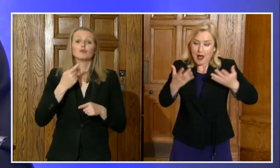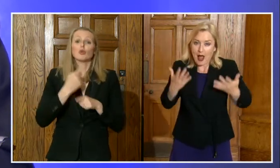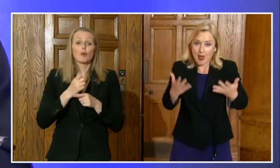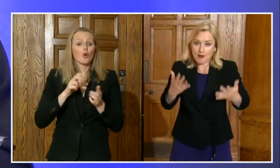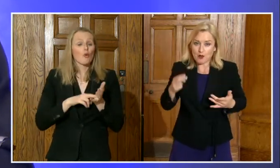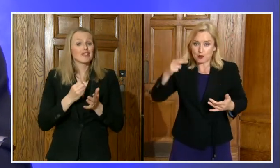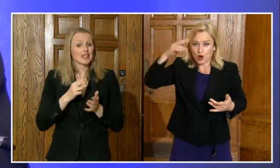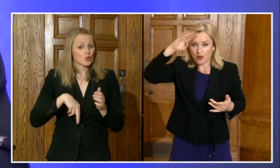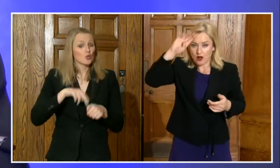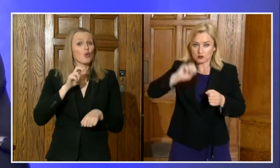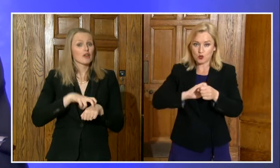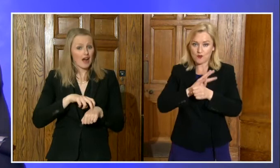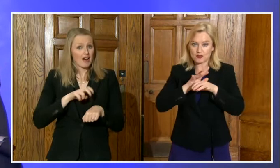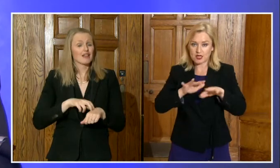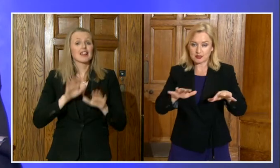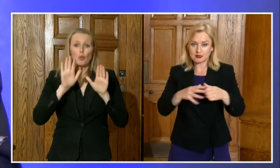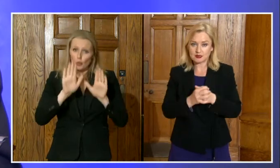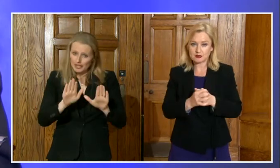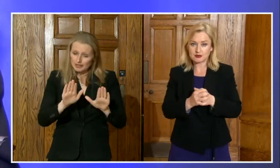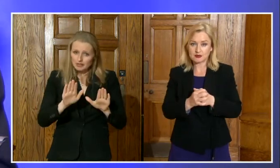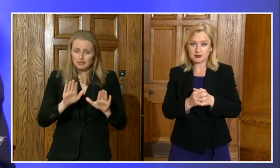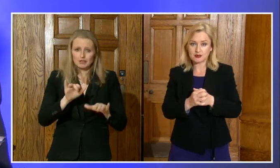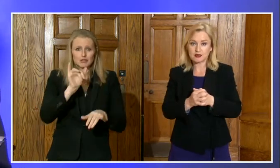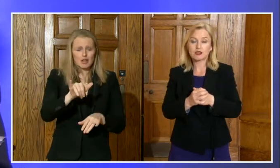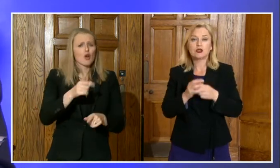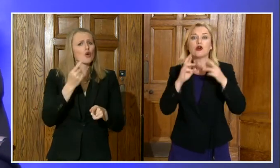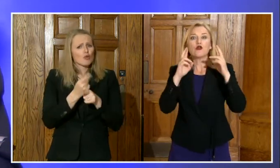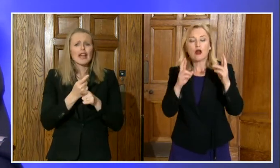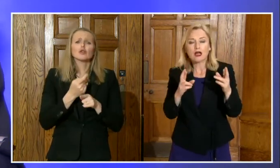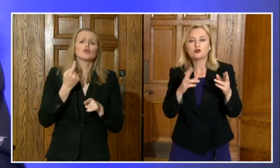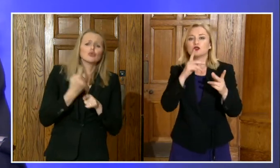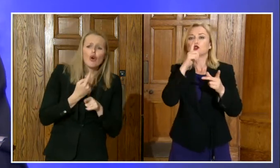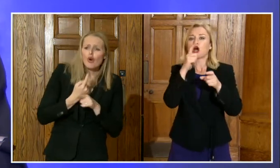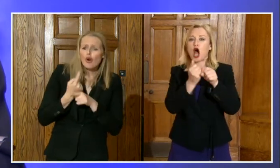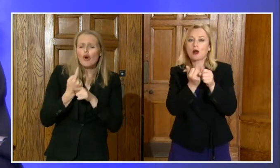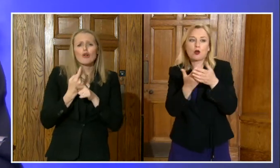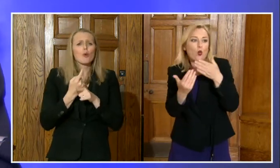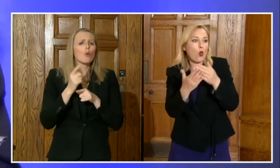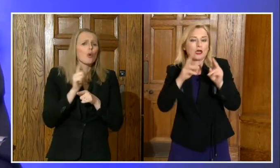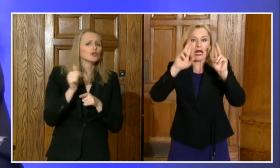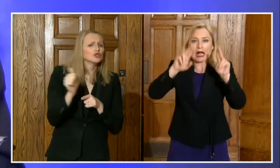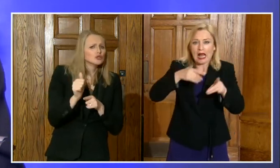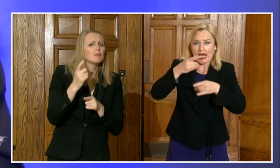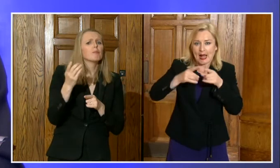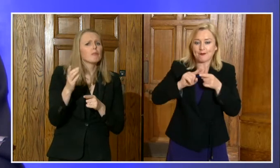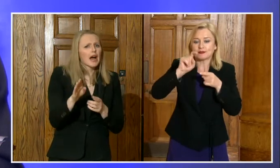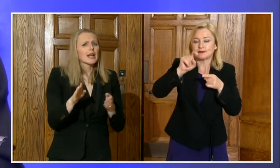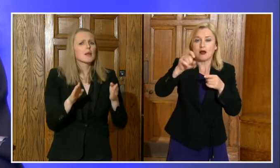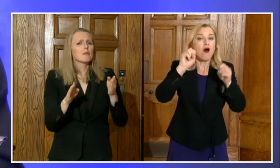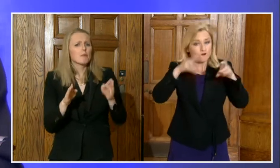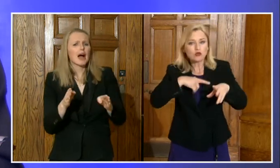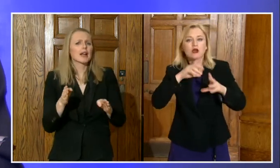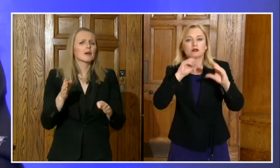Ireland. It's fine, and I think it's right that we have the conversation as to what steps can be taken, but they start to